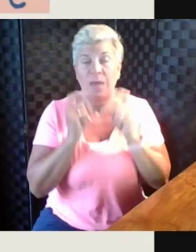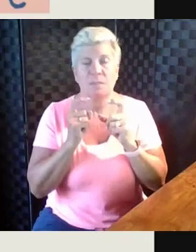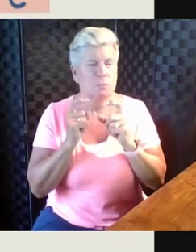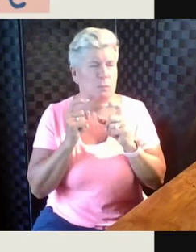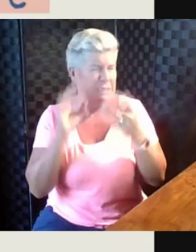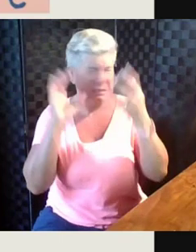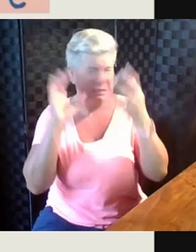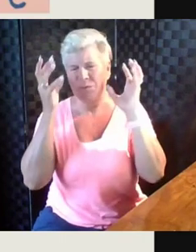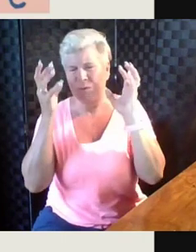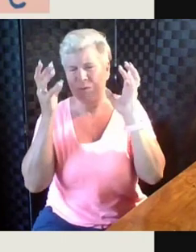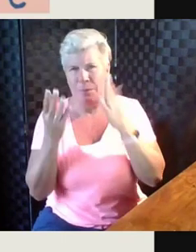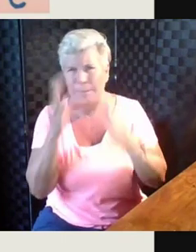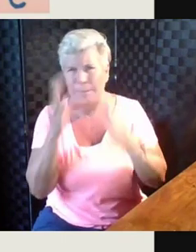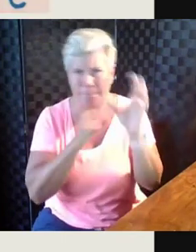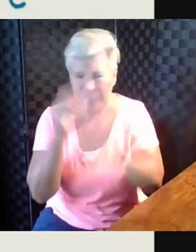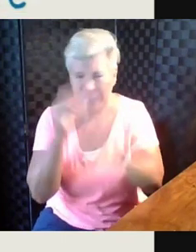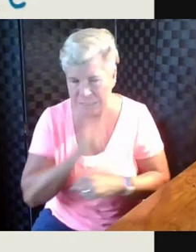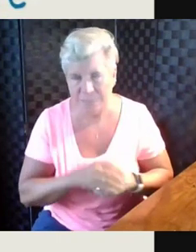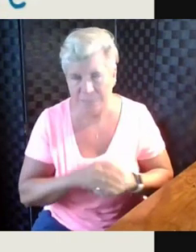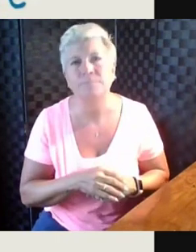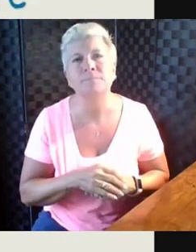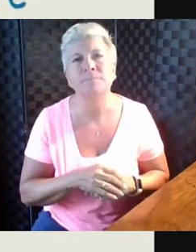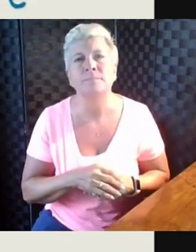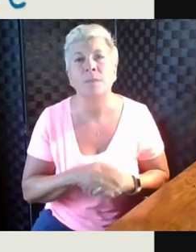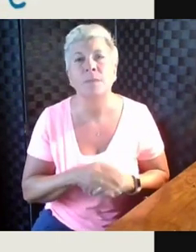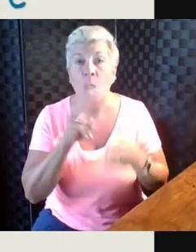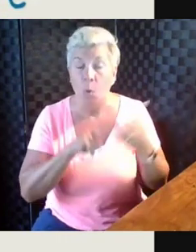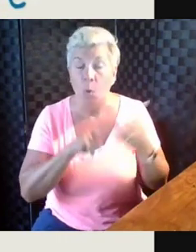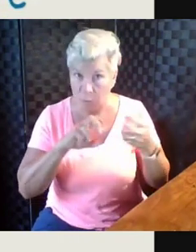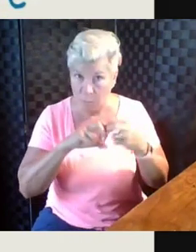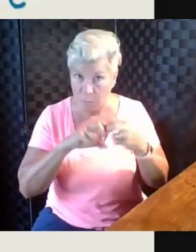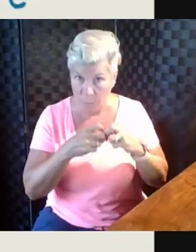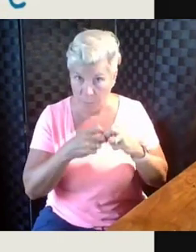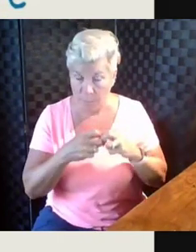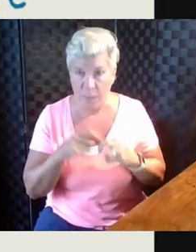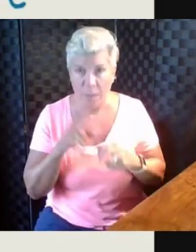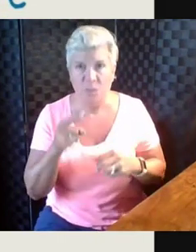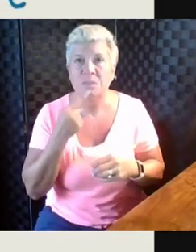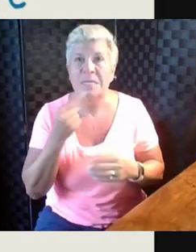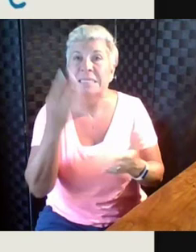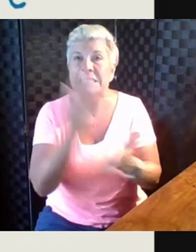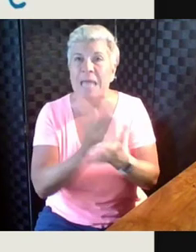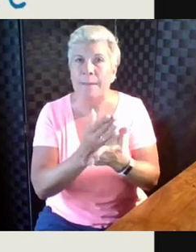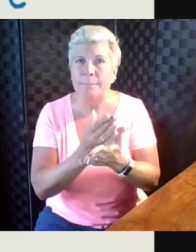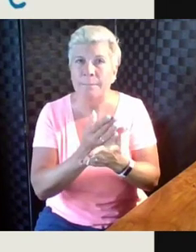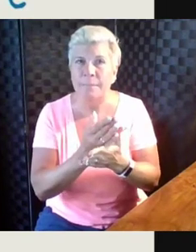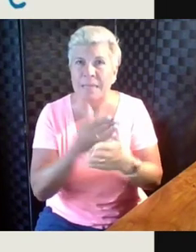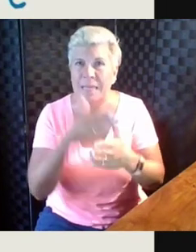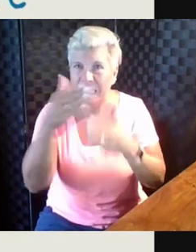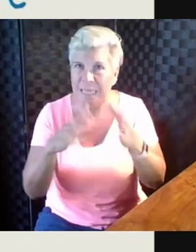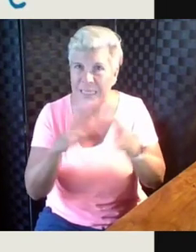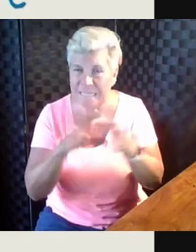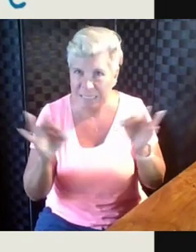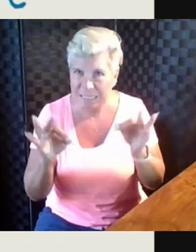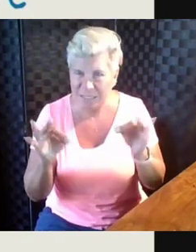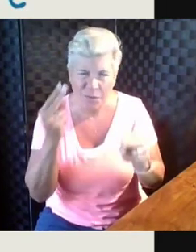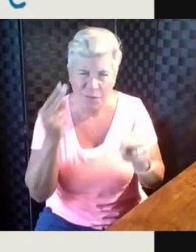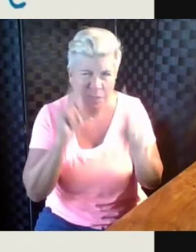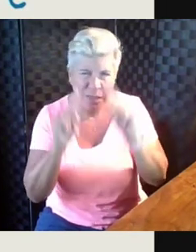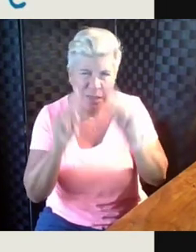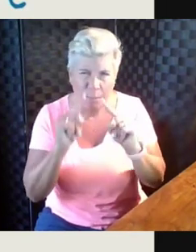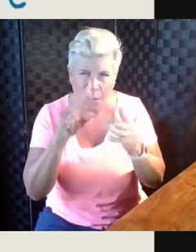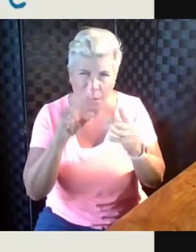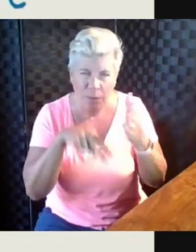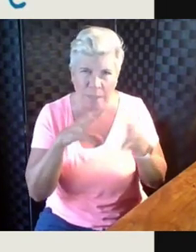fast, we might miss something. So I'm going to read the problem, and I want you to say stop after each sentence so we can think about